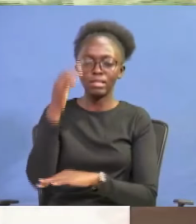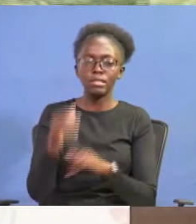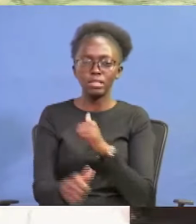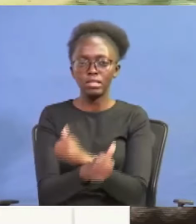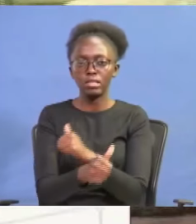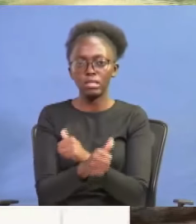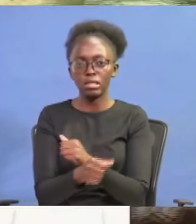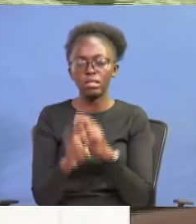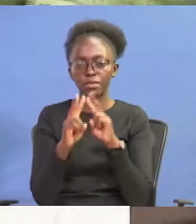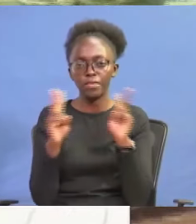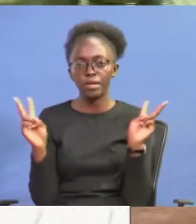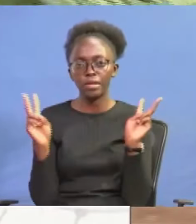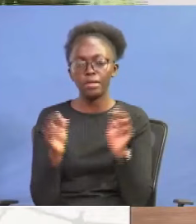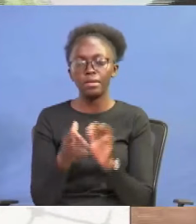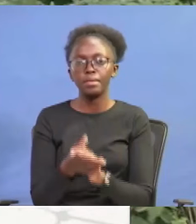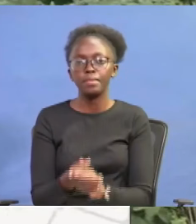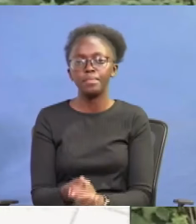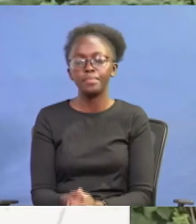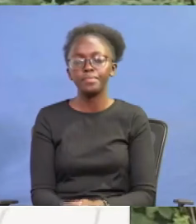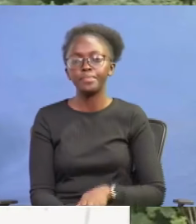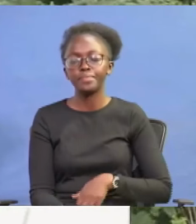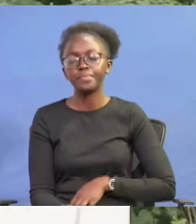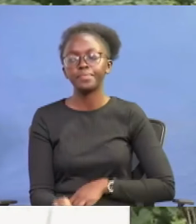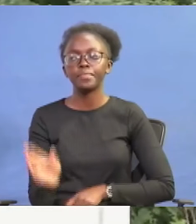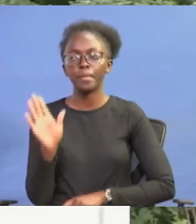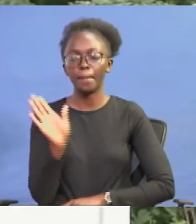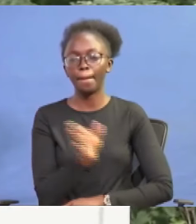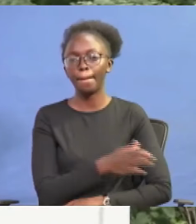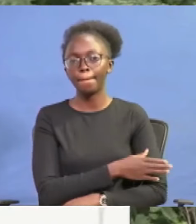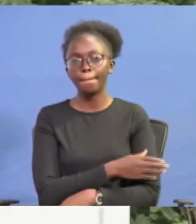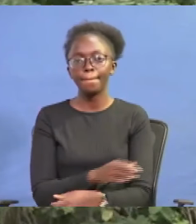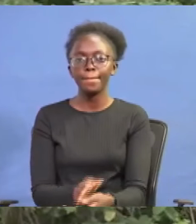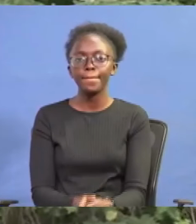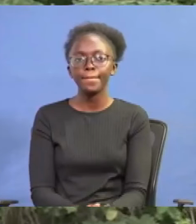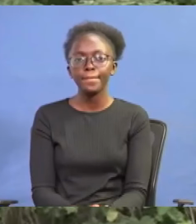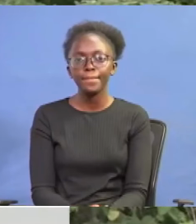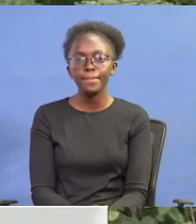exposure to lightning strikes. Theo Masharia for KUTV News.